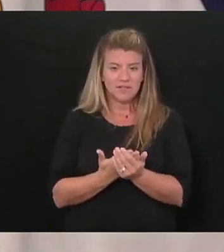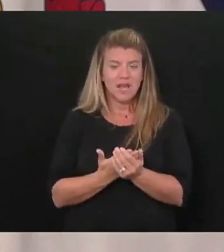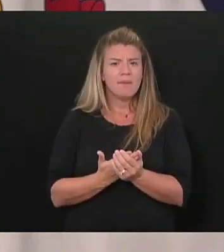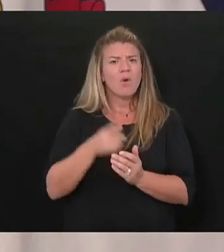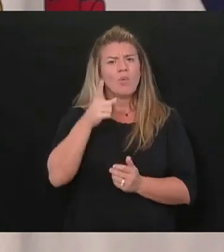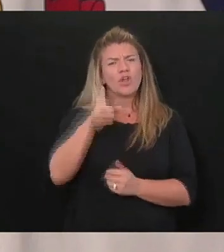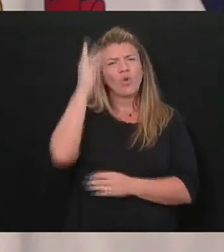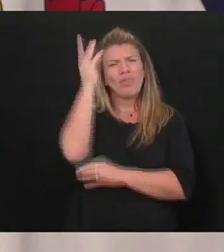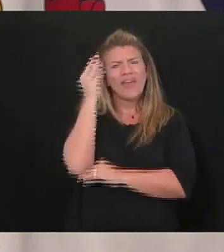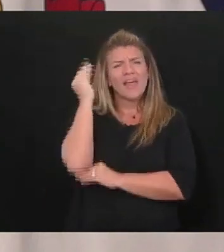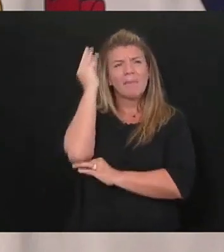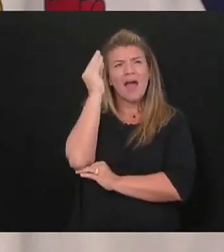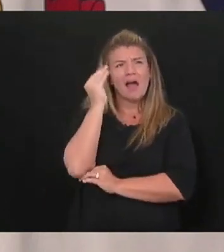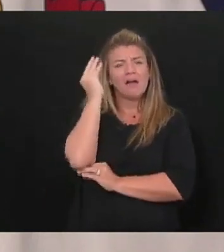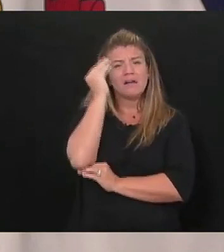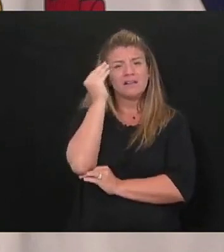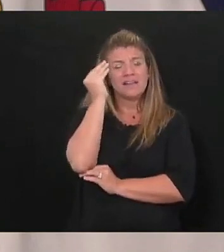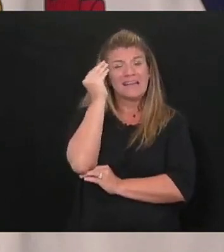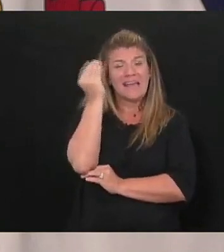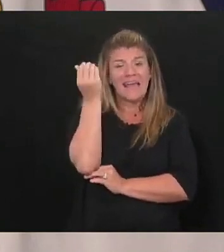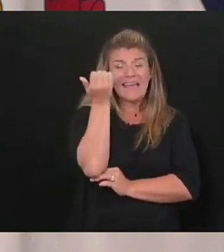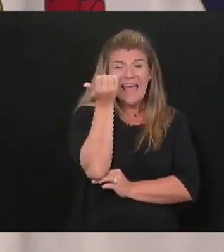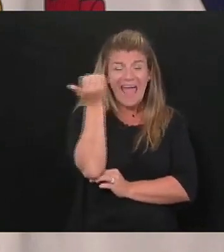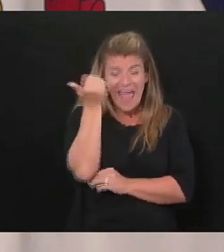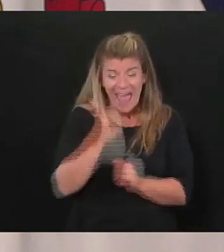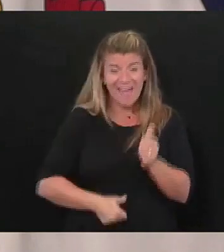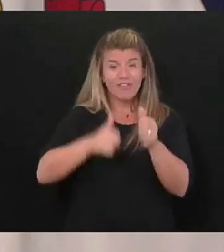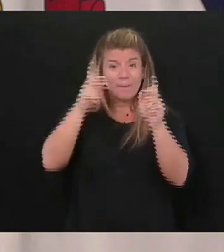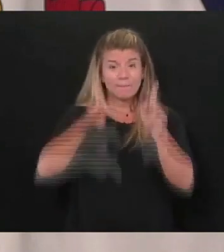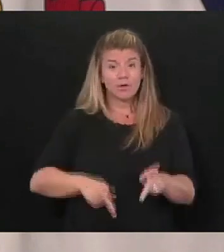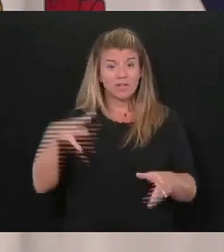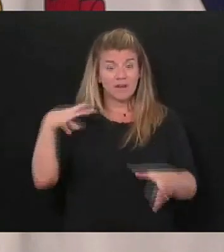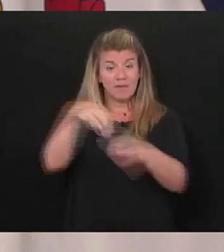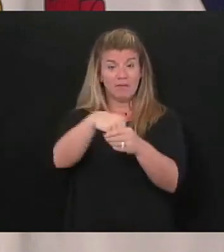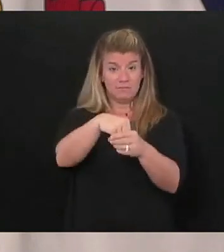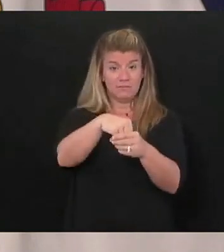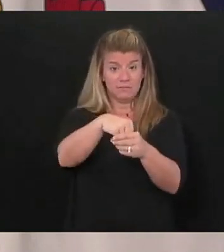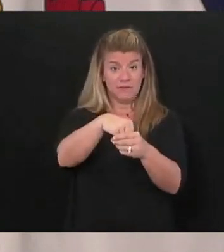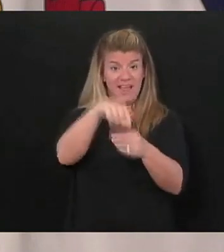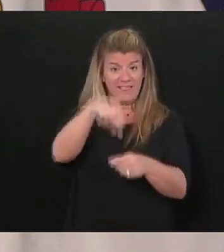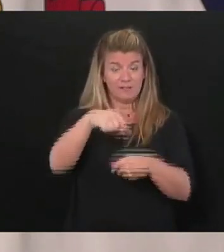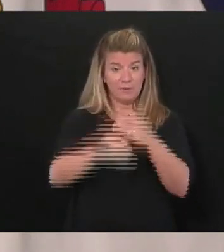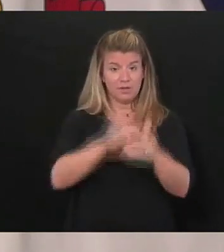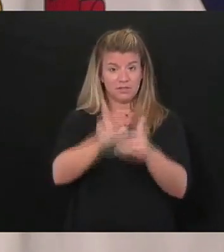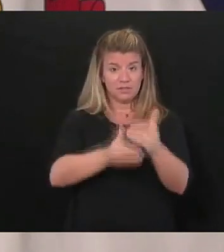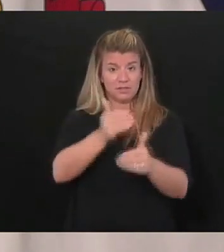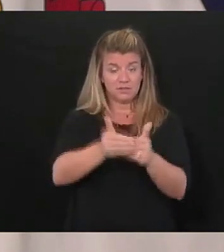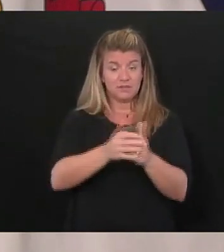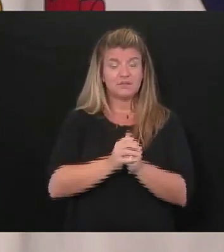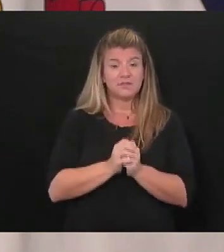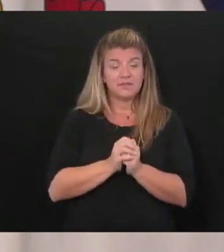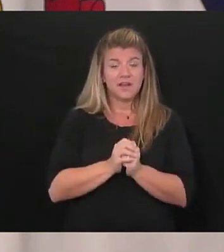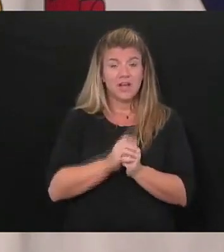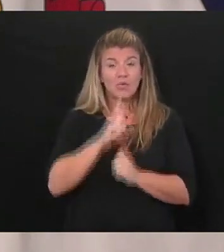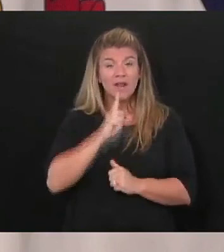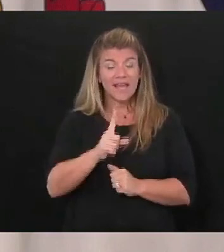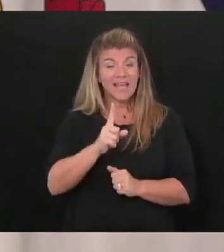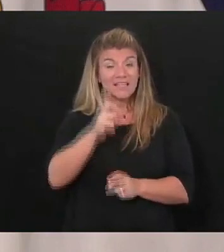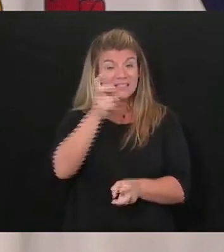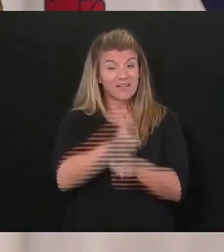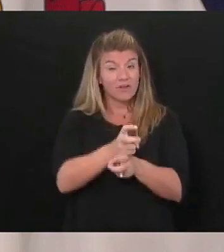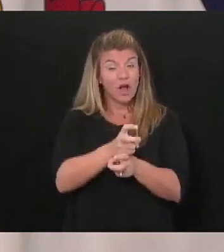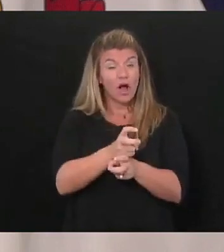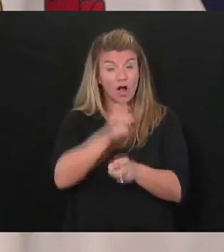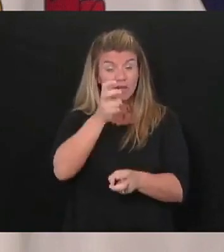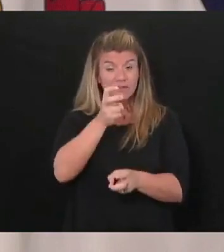about everyone that's in this process, think about how difficult it is and how